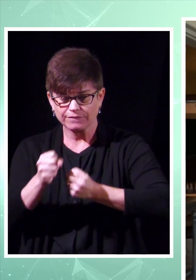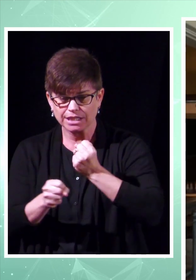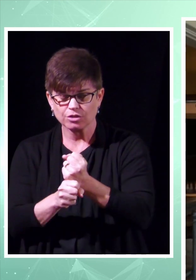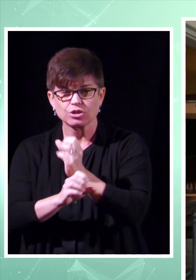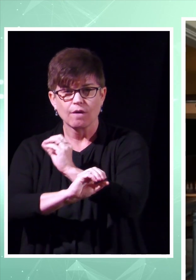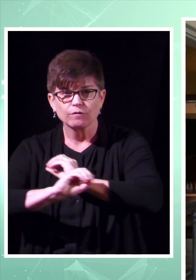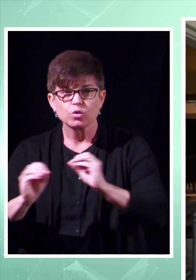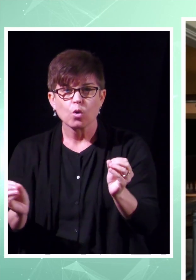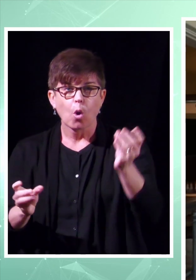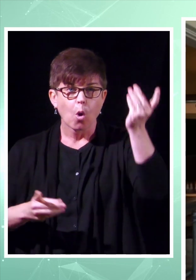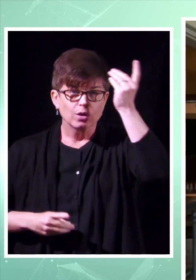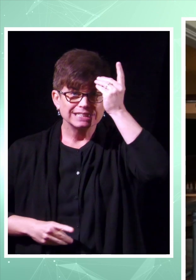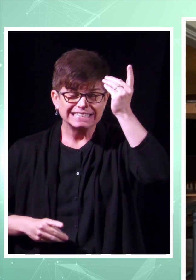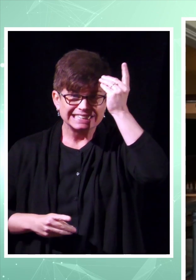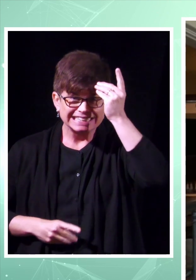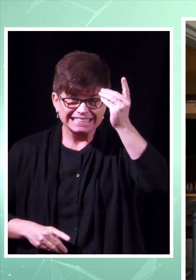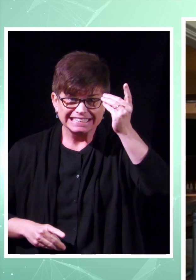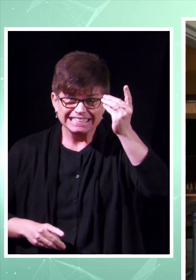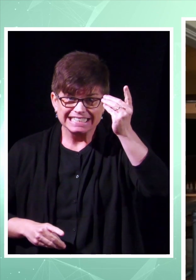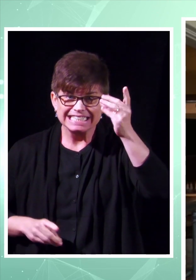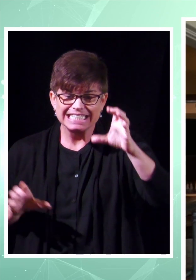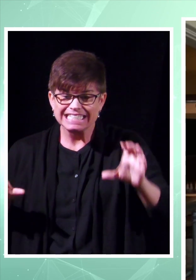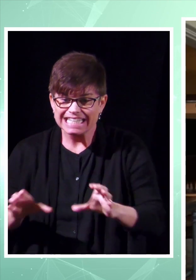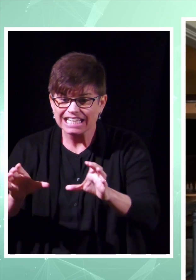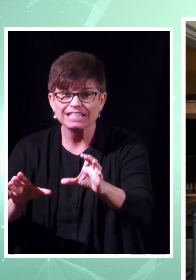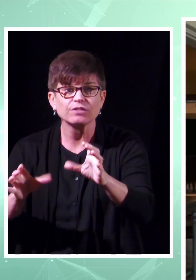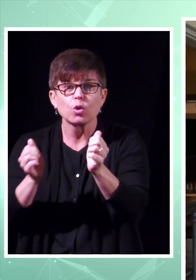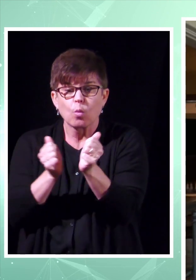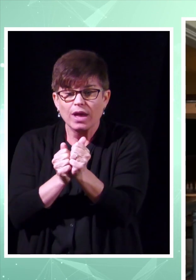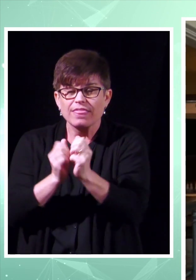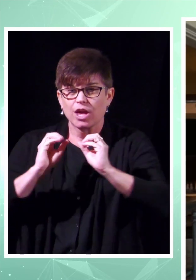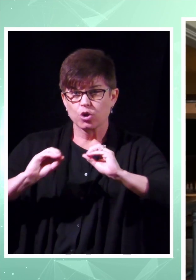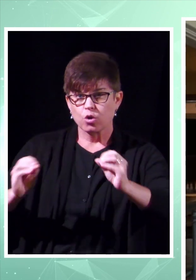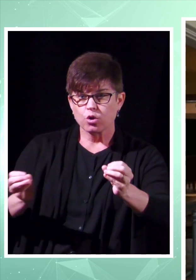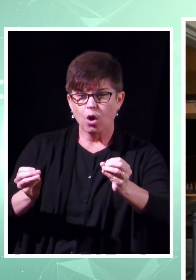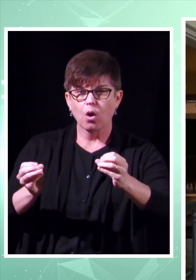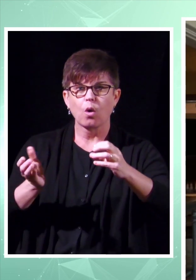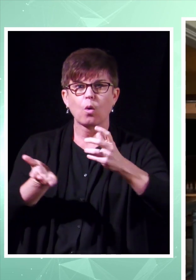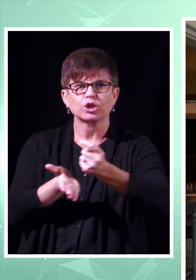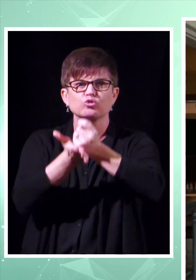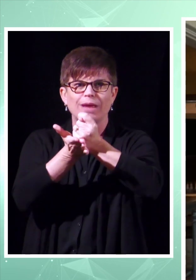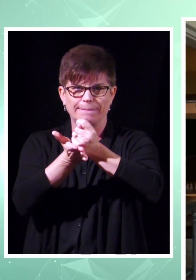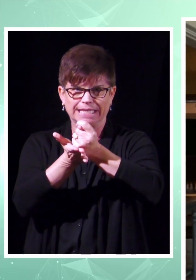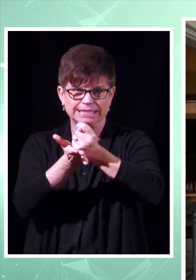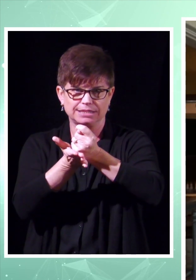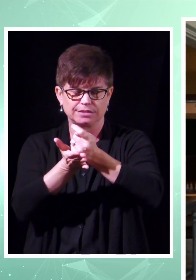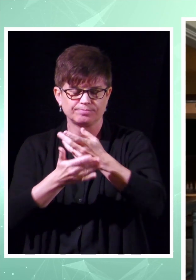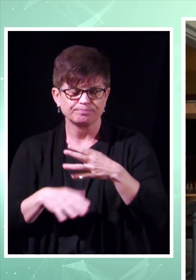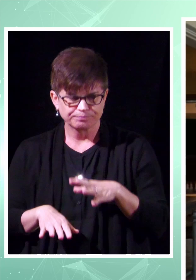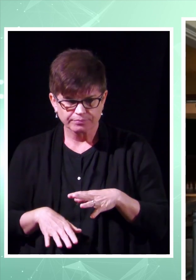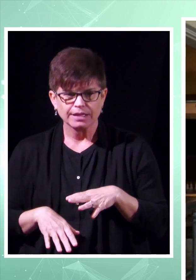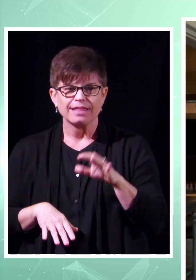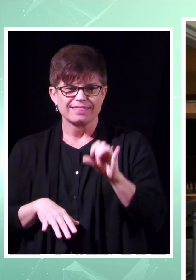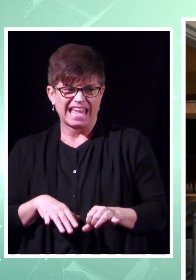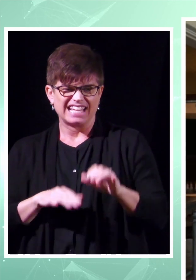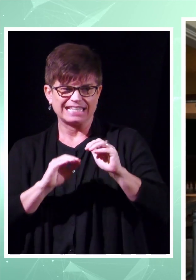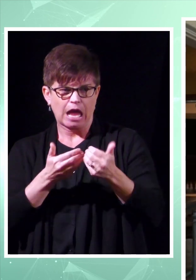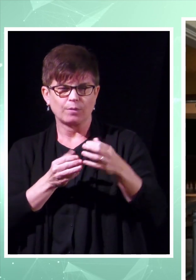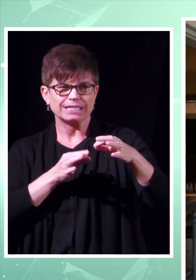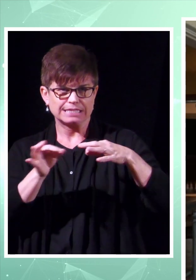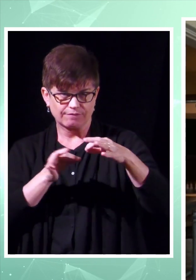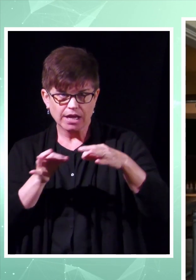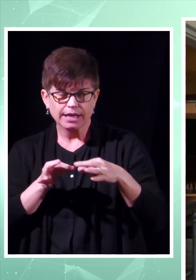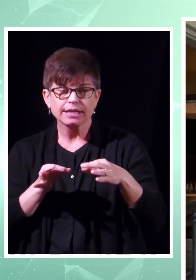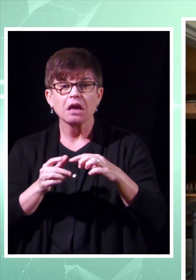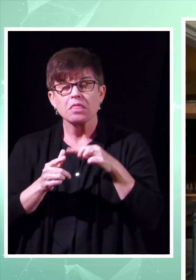disease activity in the absence of treatment. So that's how we define remission. And I think that